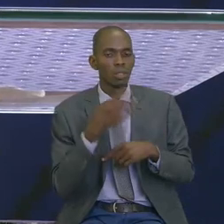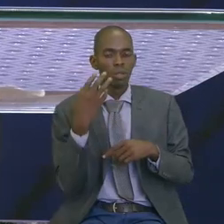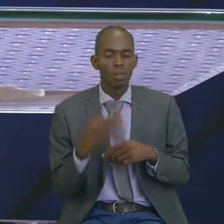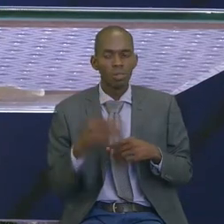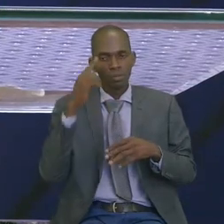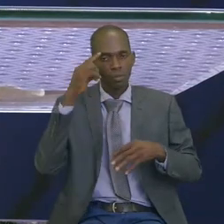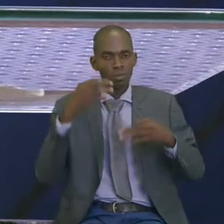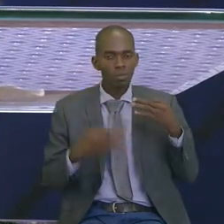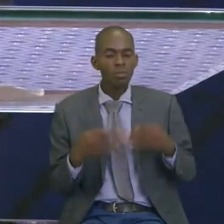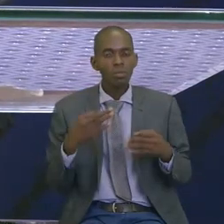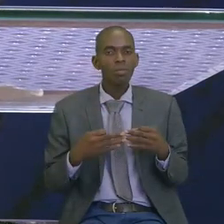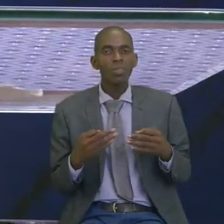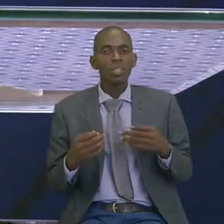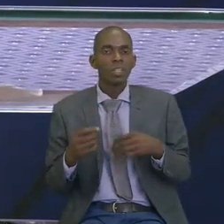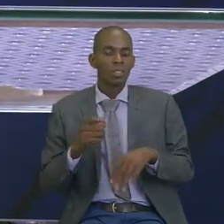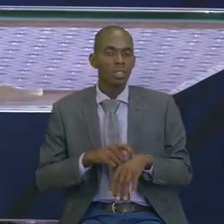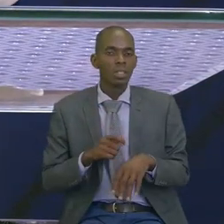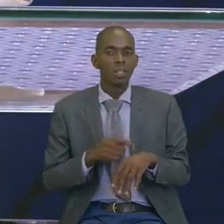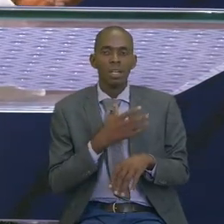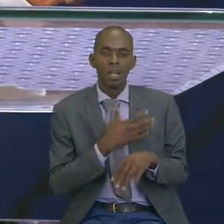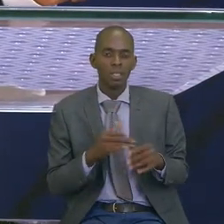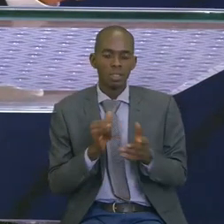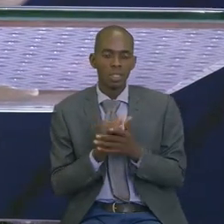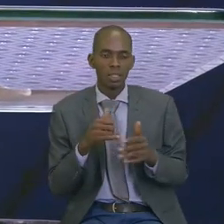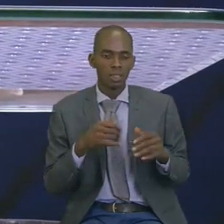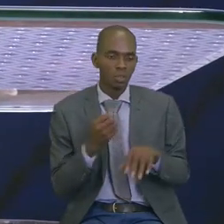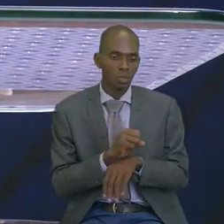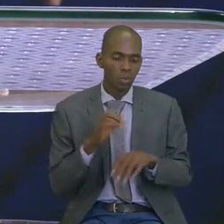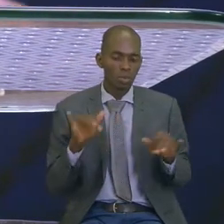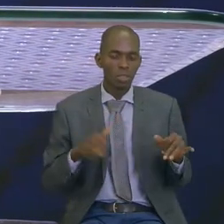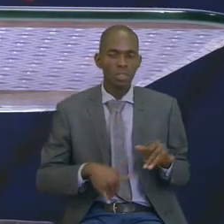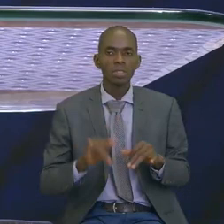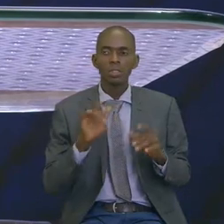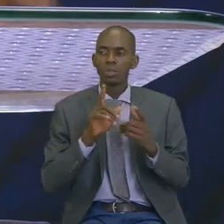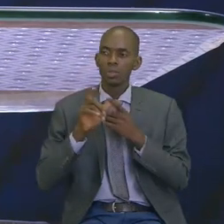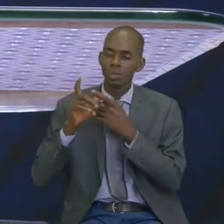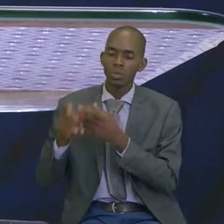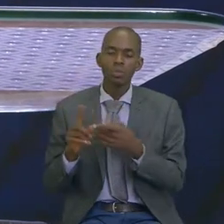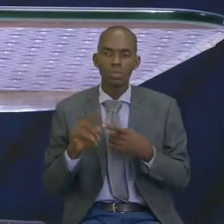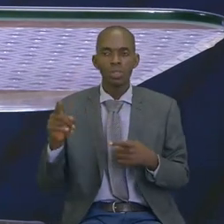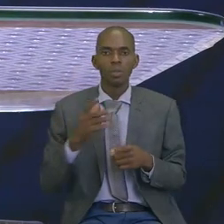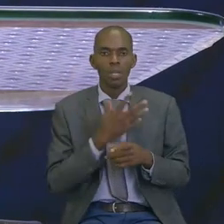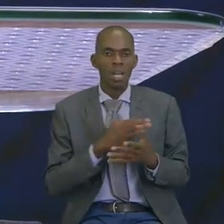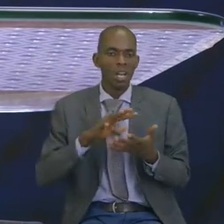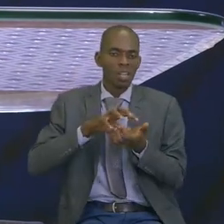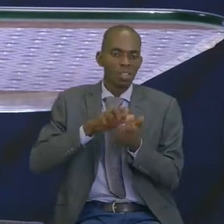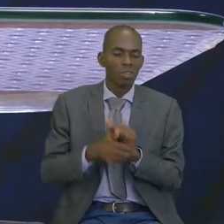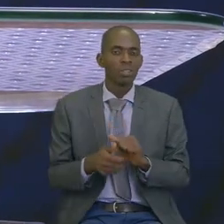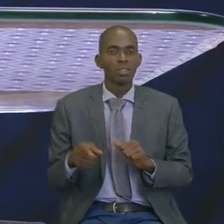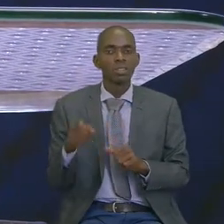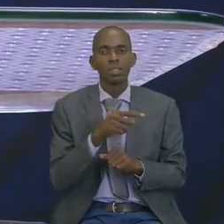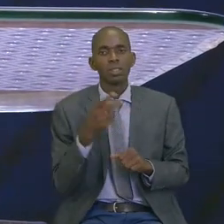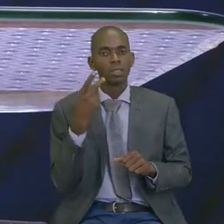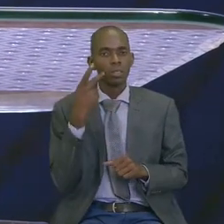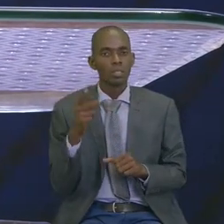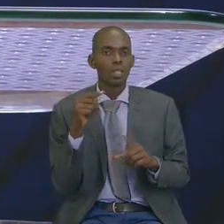upon them and crush them, and then send them away to where sinners will live forever and ever. We're looking